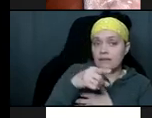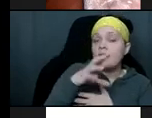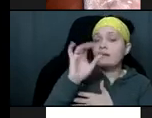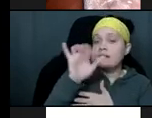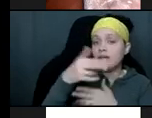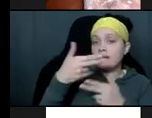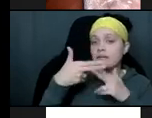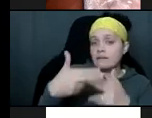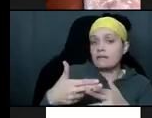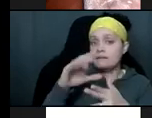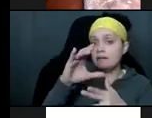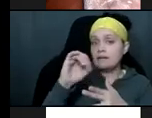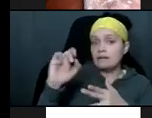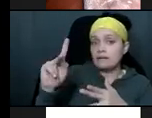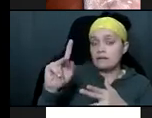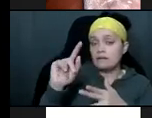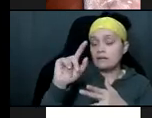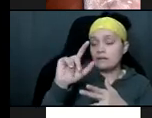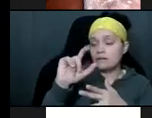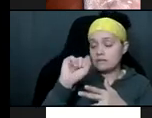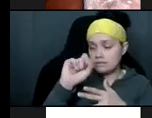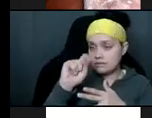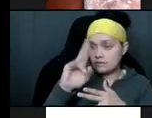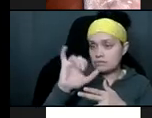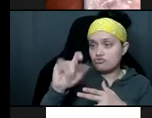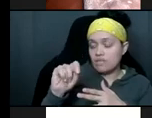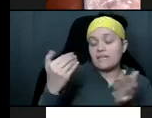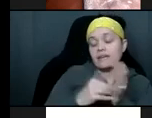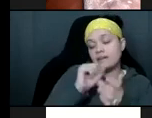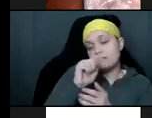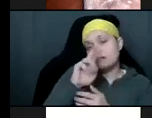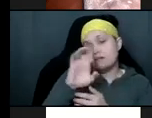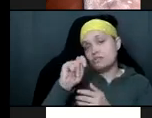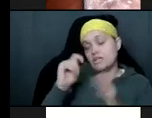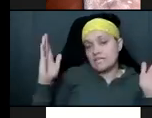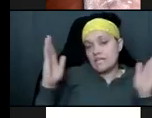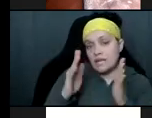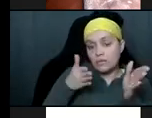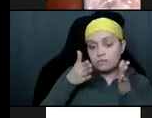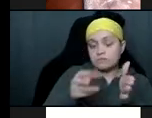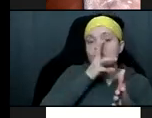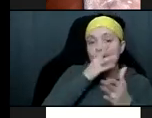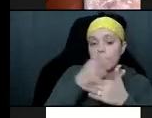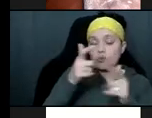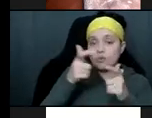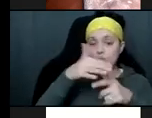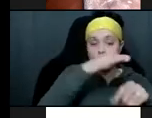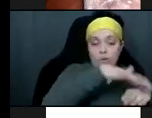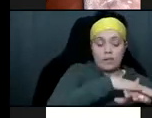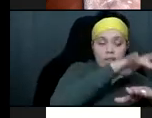is called the Cook Strait. Again, a strait is a narrow passageway of water between two large land